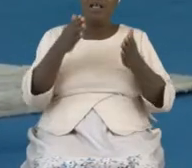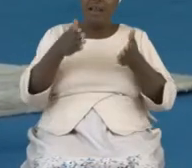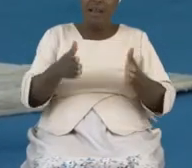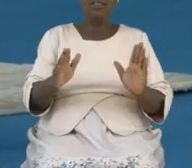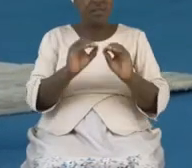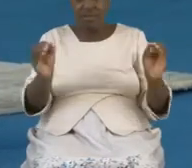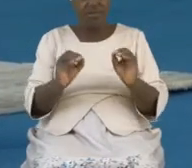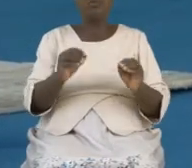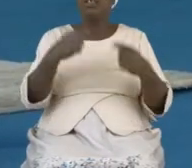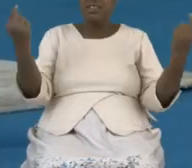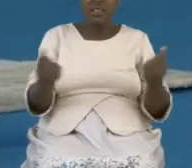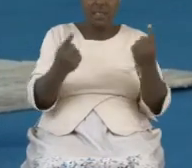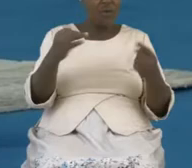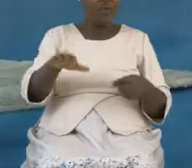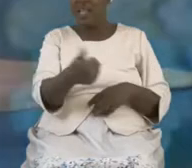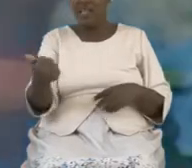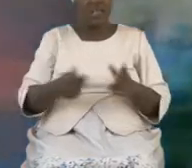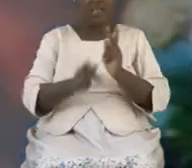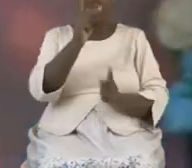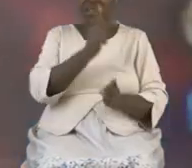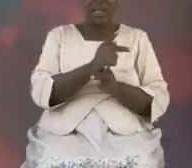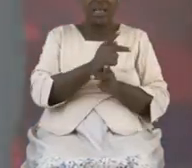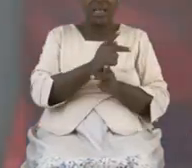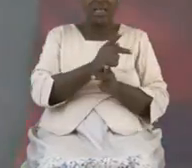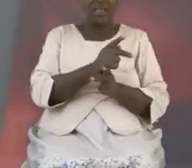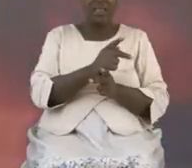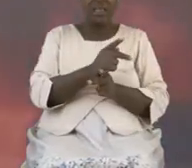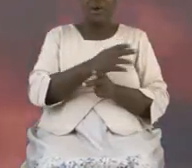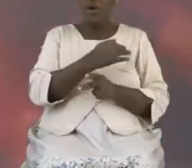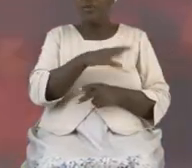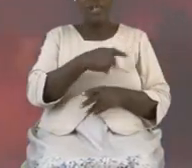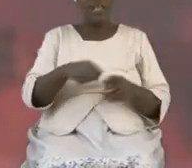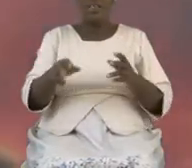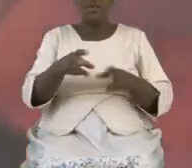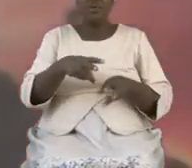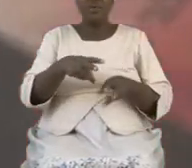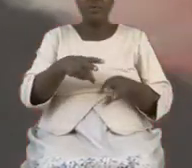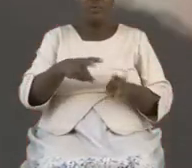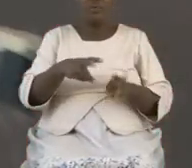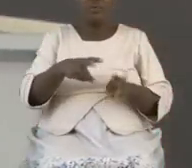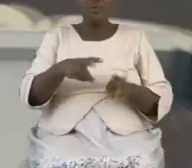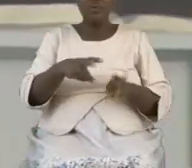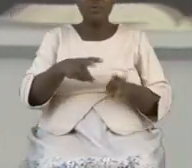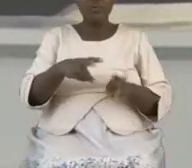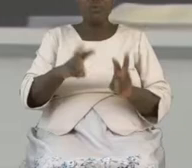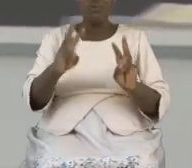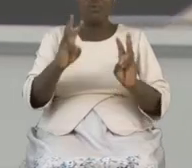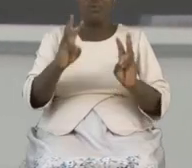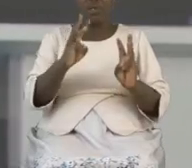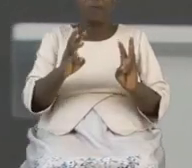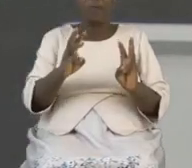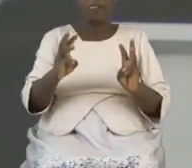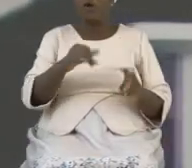size, of any shape, of any description, coming from anywhere, the